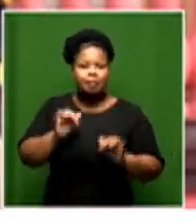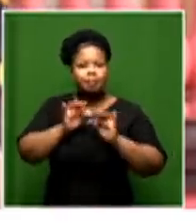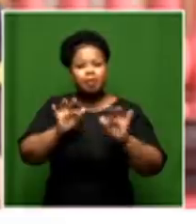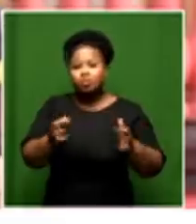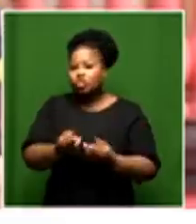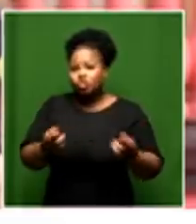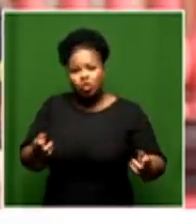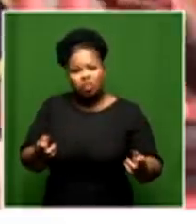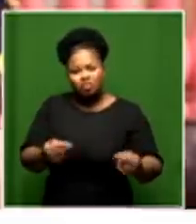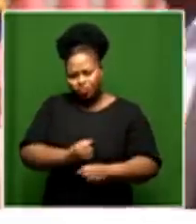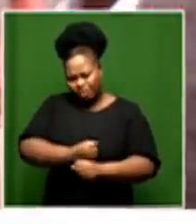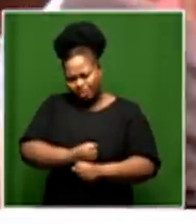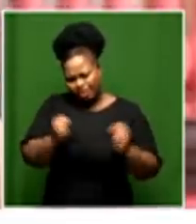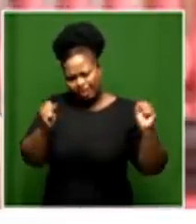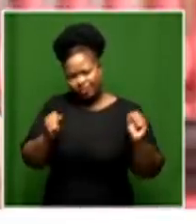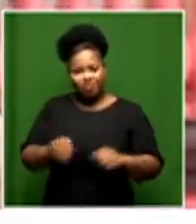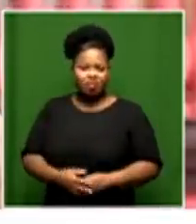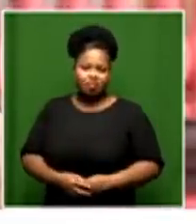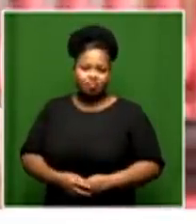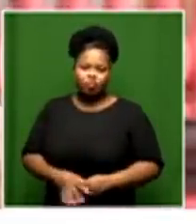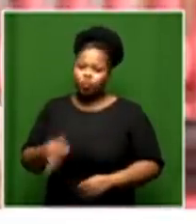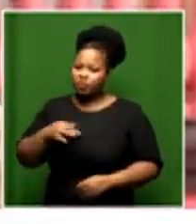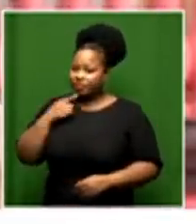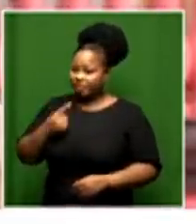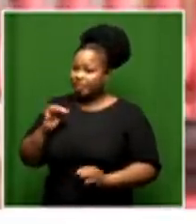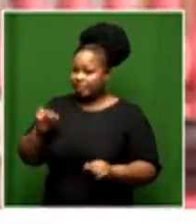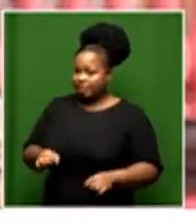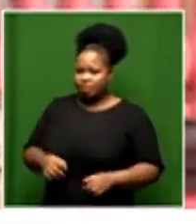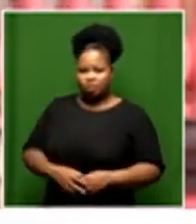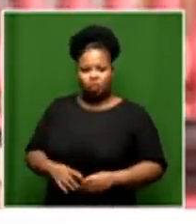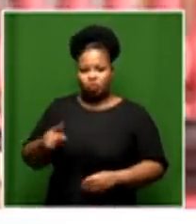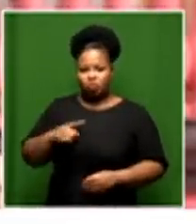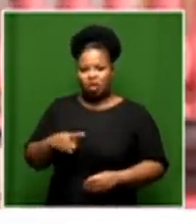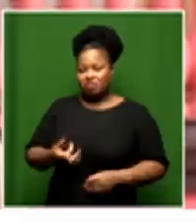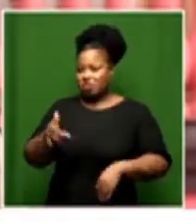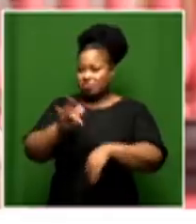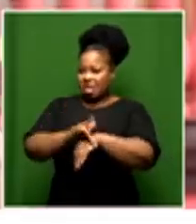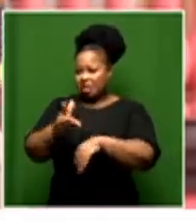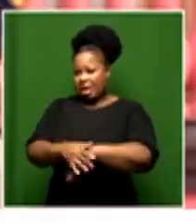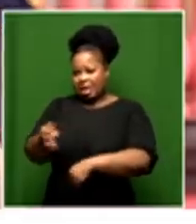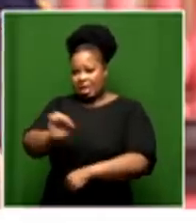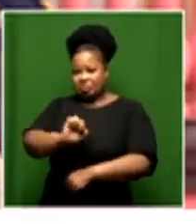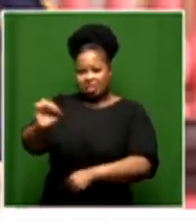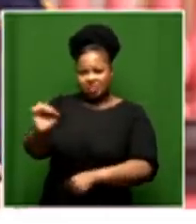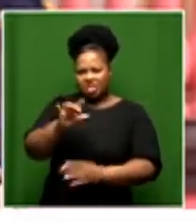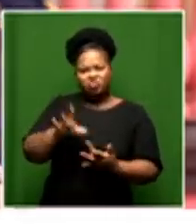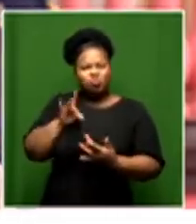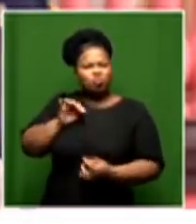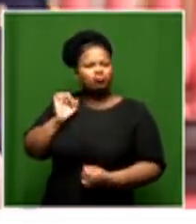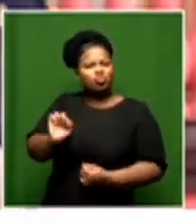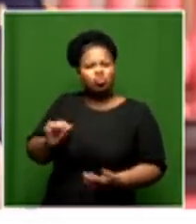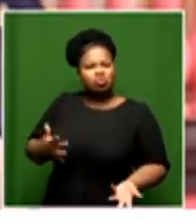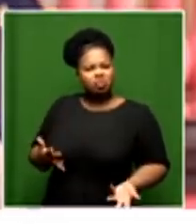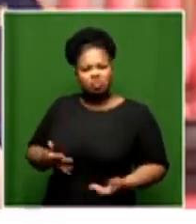public resources. As you've said earlier on, you said he was not driving this and that. That was his choice. He was